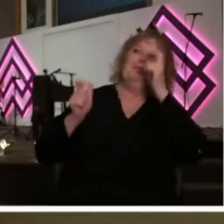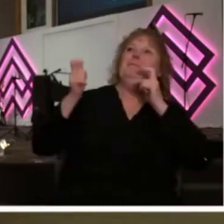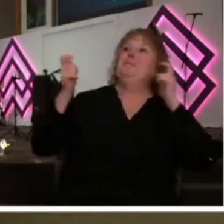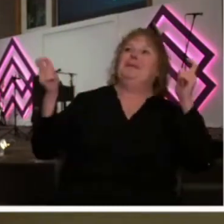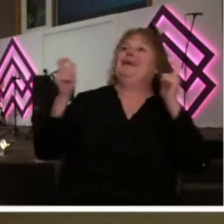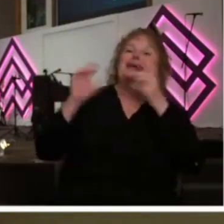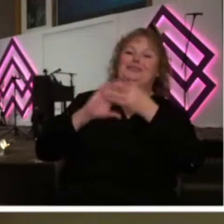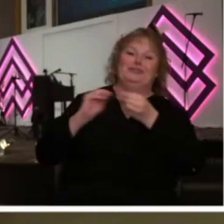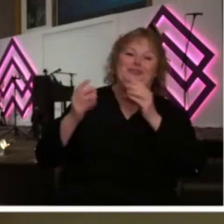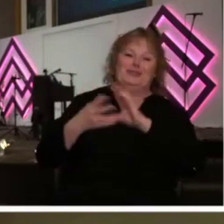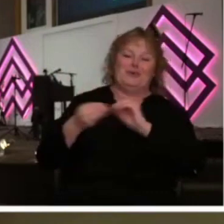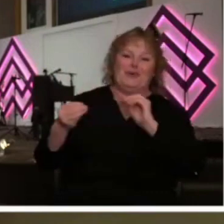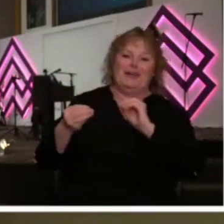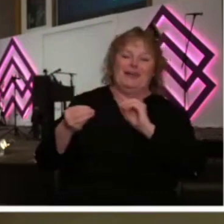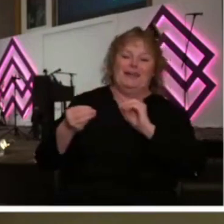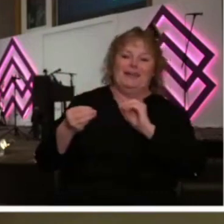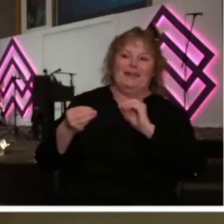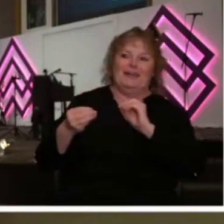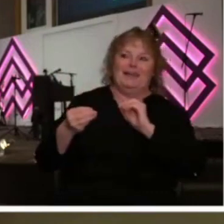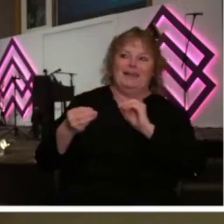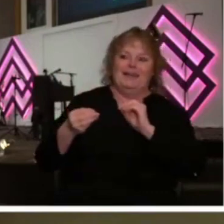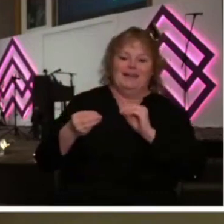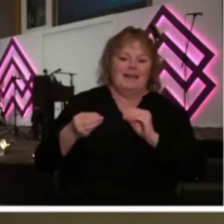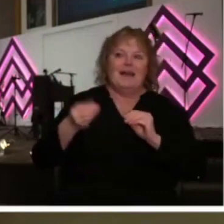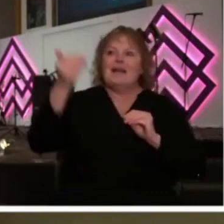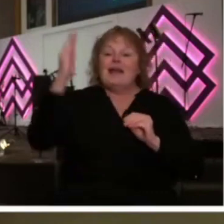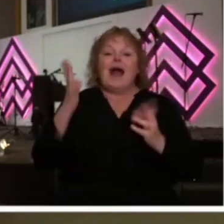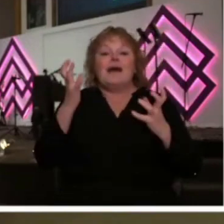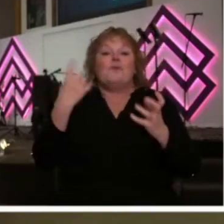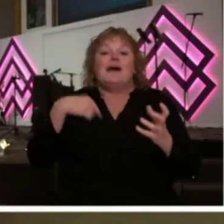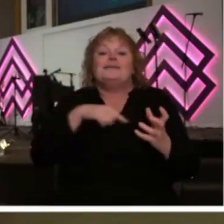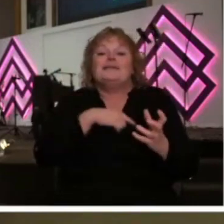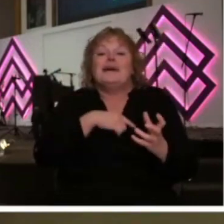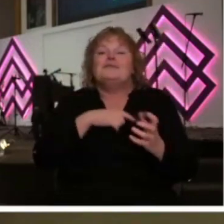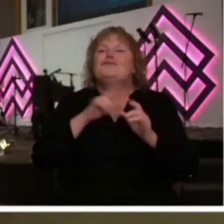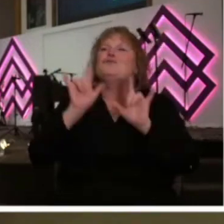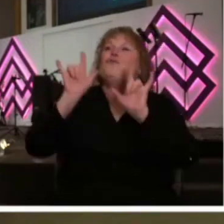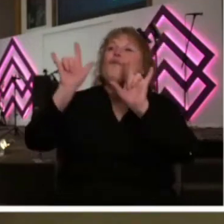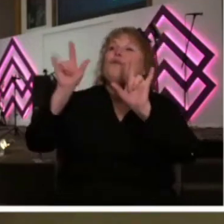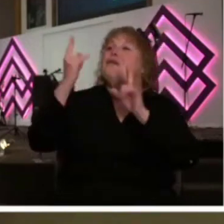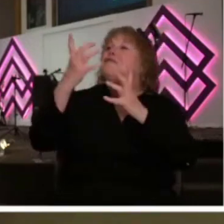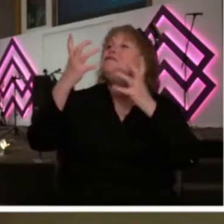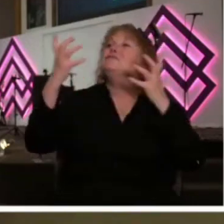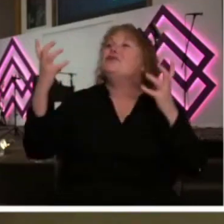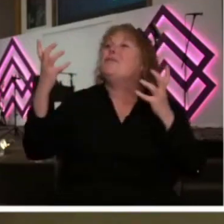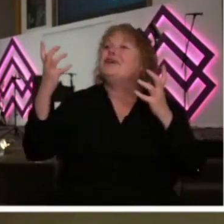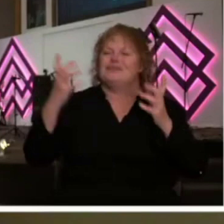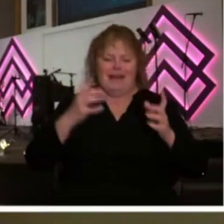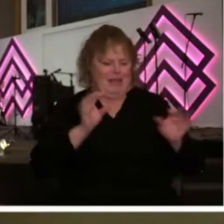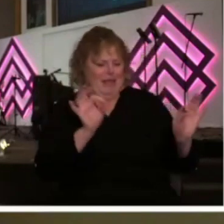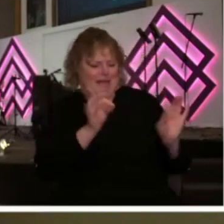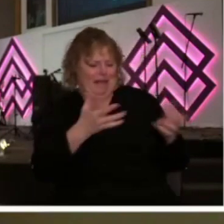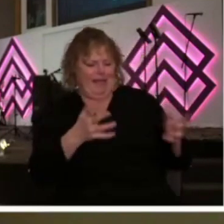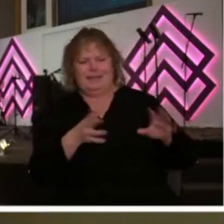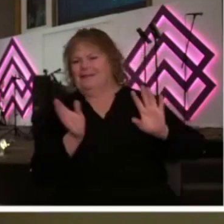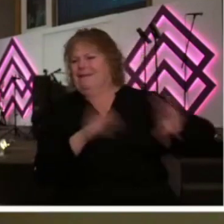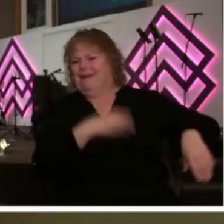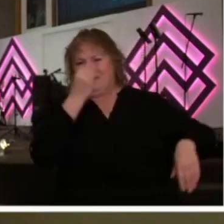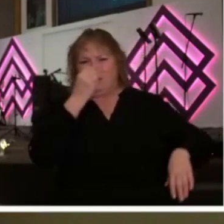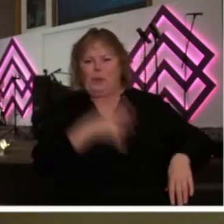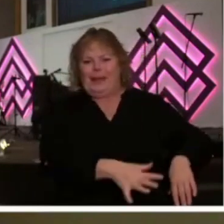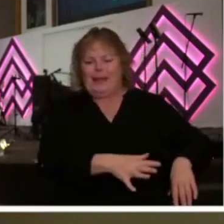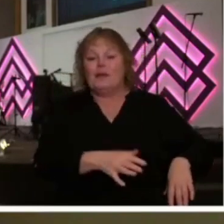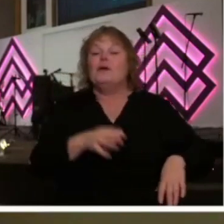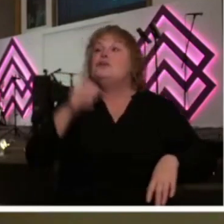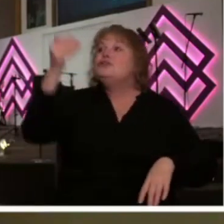church. To be so in love with Jesus that we cannot be satisfied with lesser things. And here's what he's asking of us, and you can jot